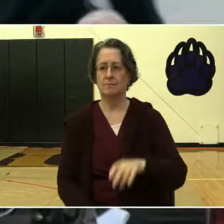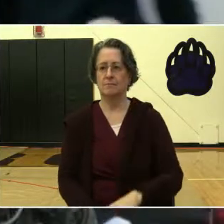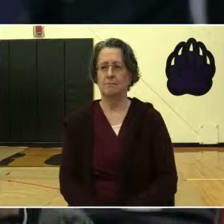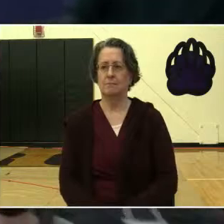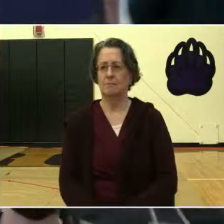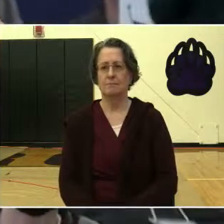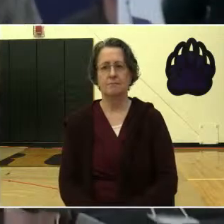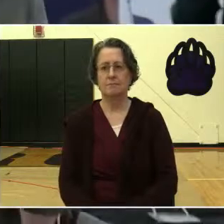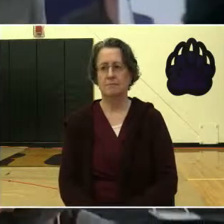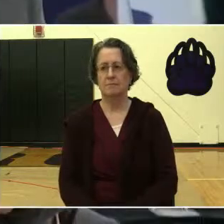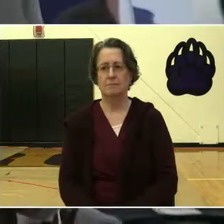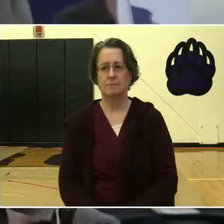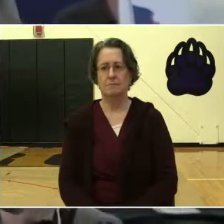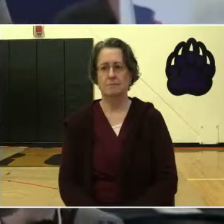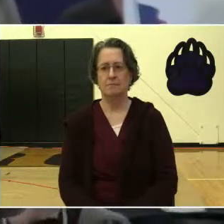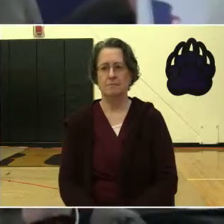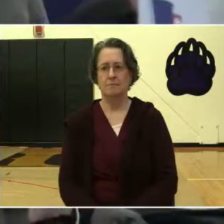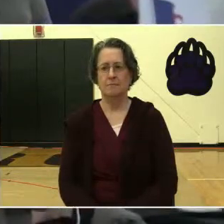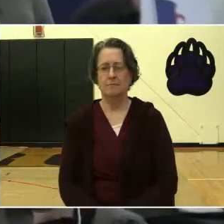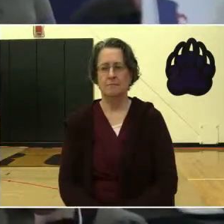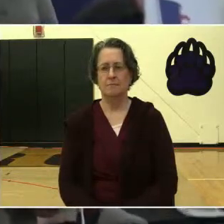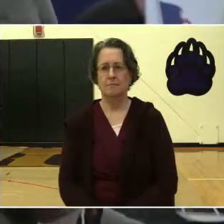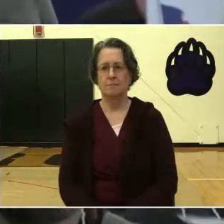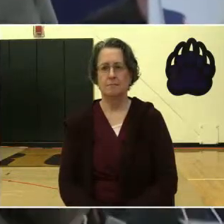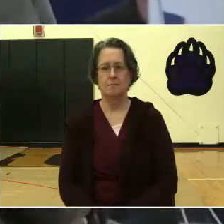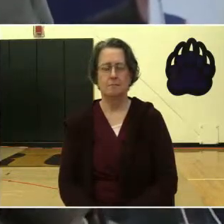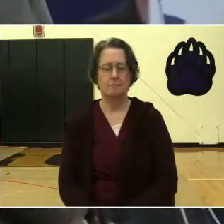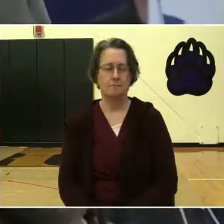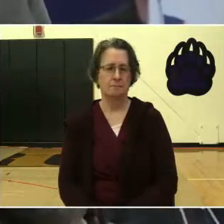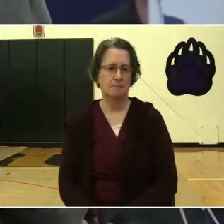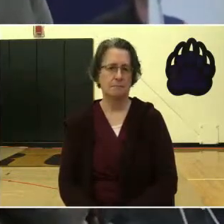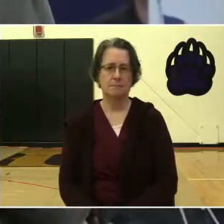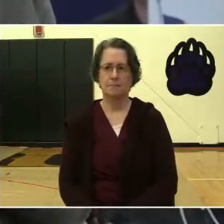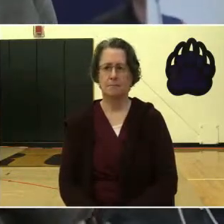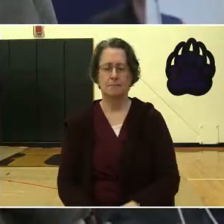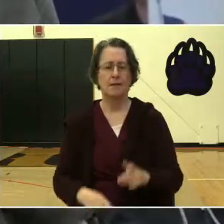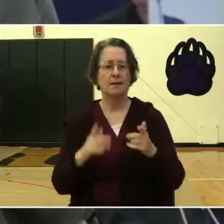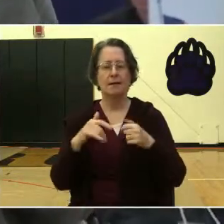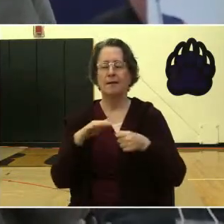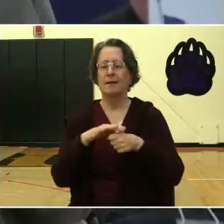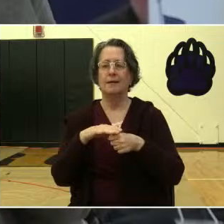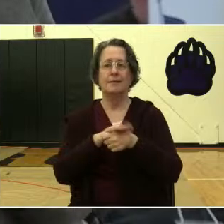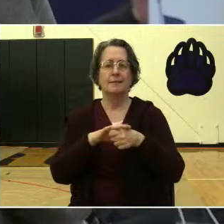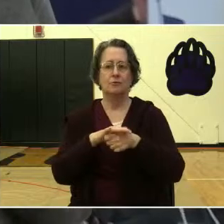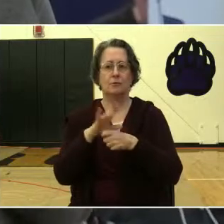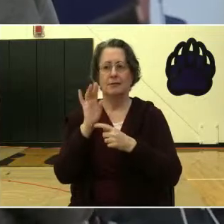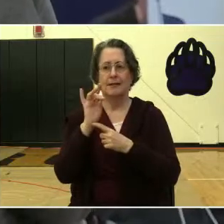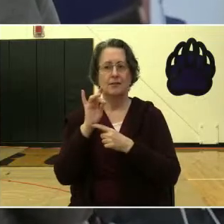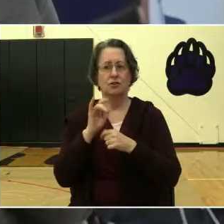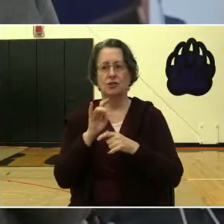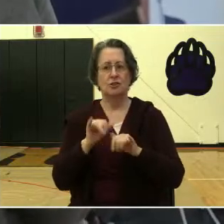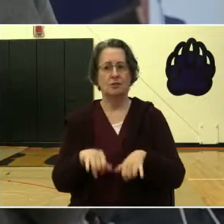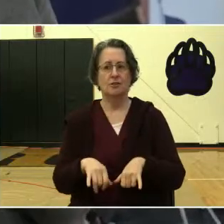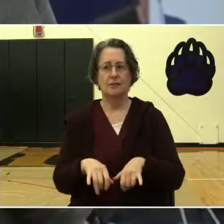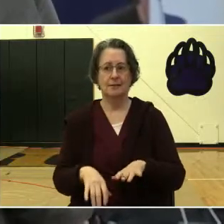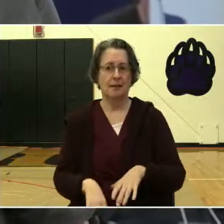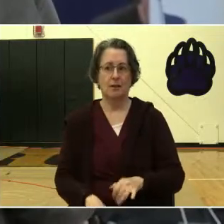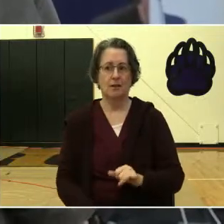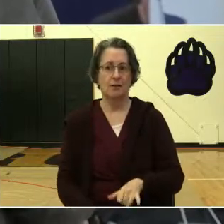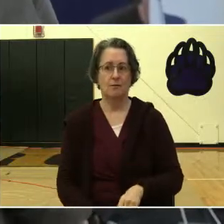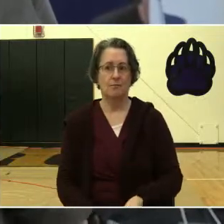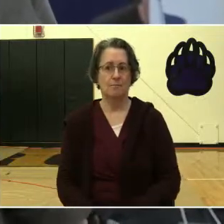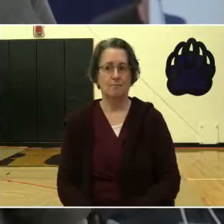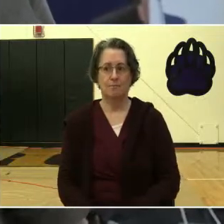talani thank you Mr moderator Bob Torani um District 8 uh I'm going to vote in favor of this